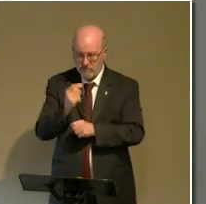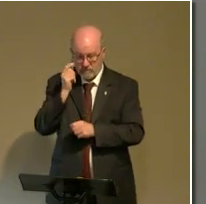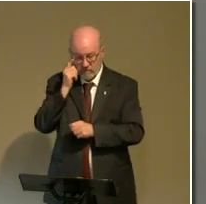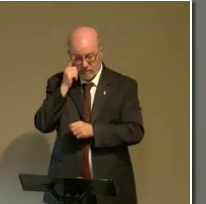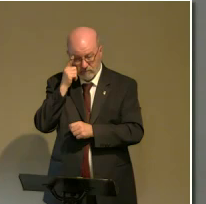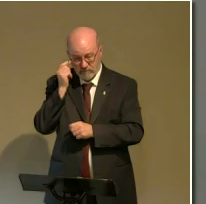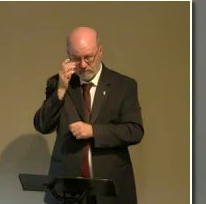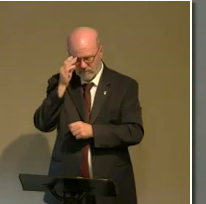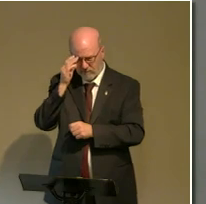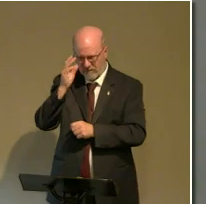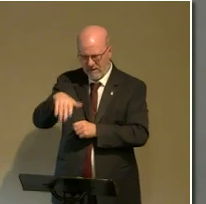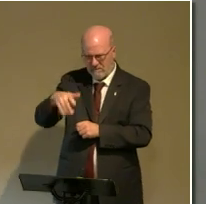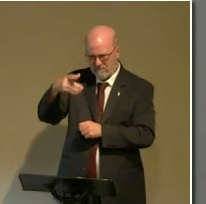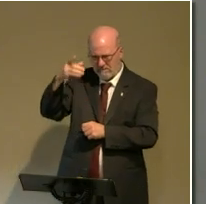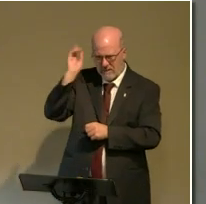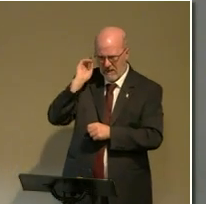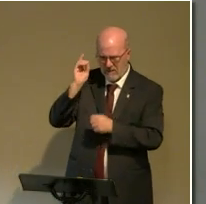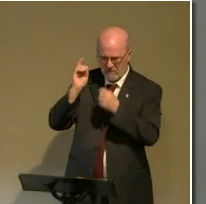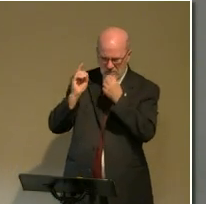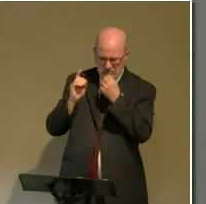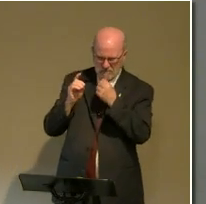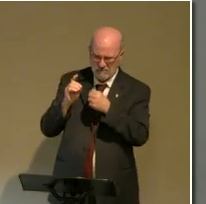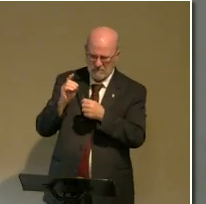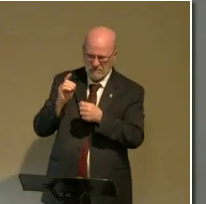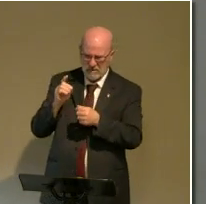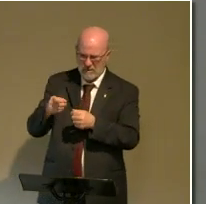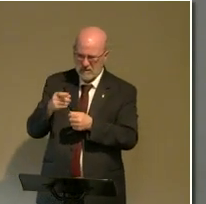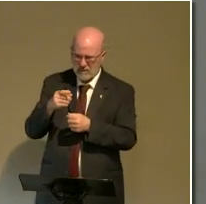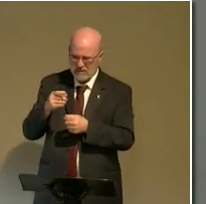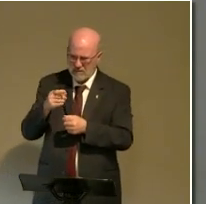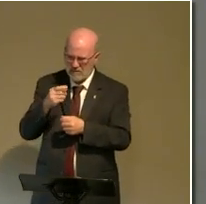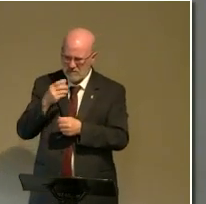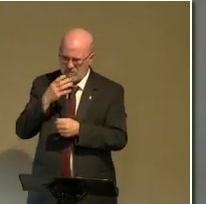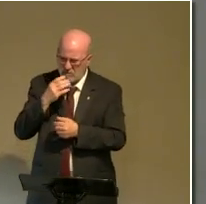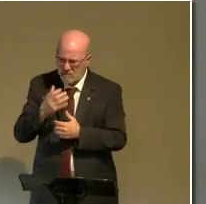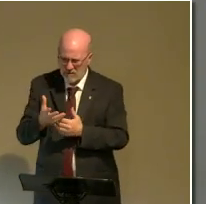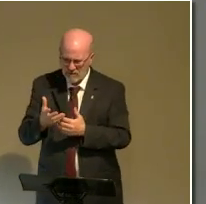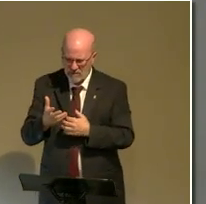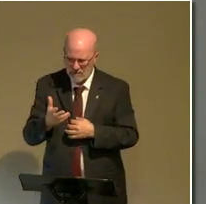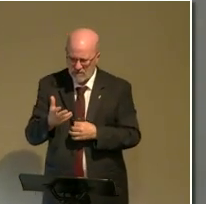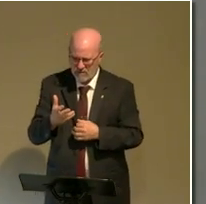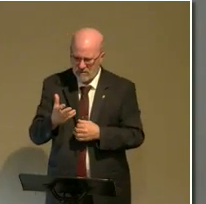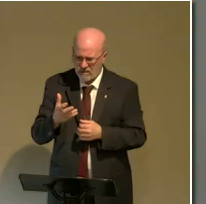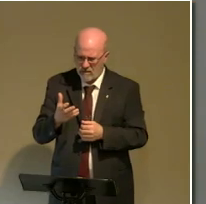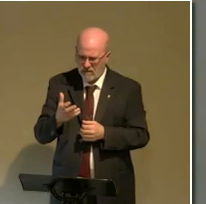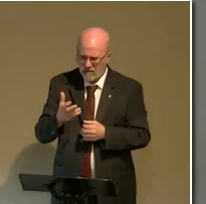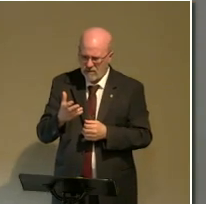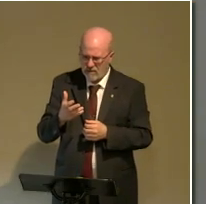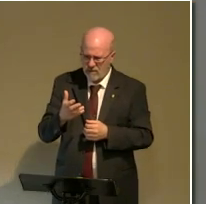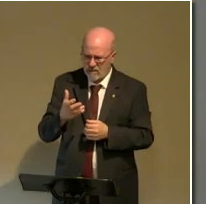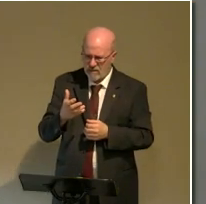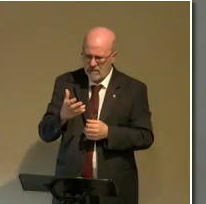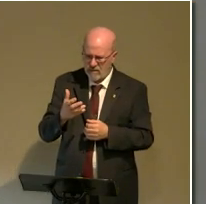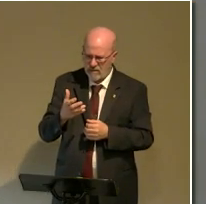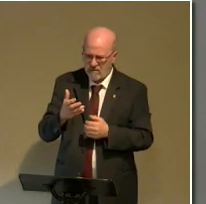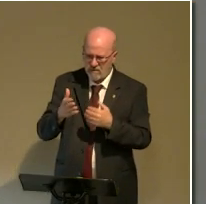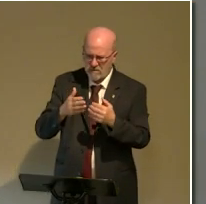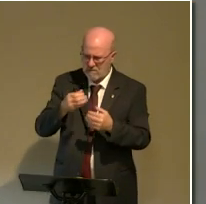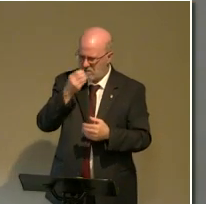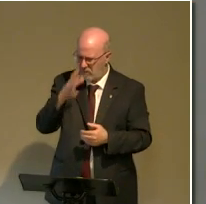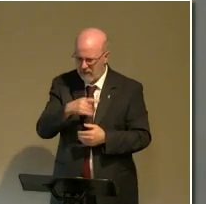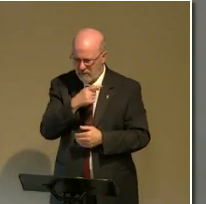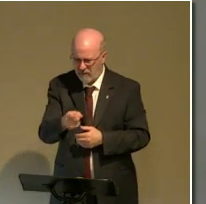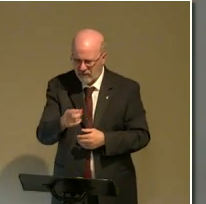yeah, that David, which is the children of the captivity, okay, of Judah, regardeth not